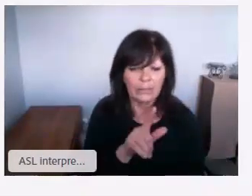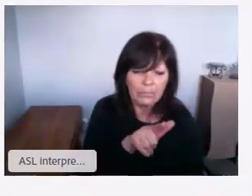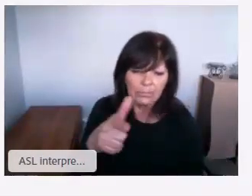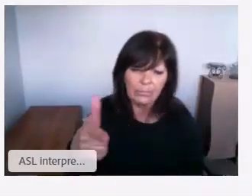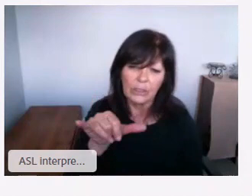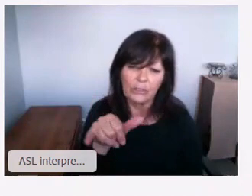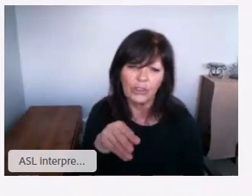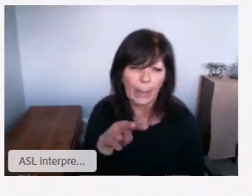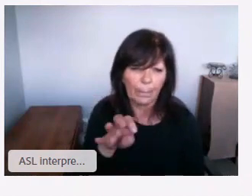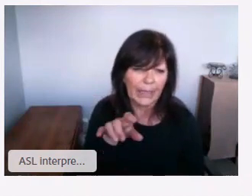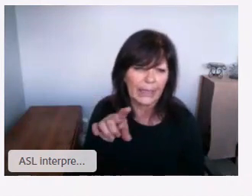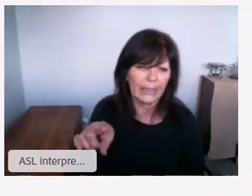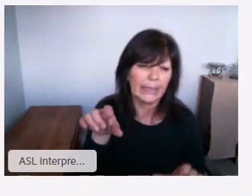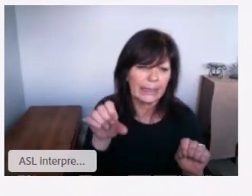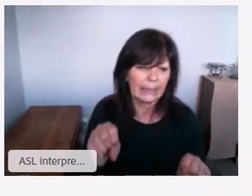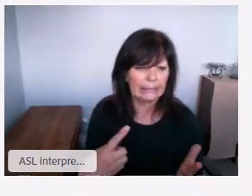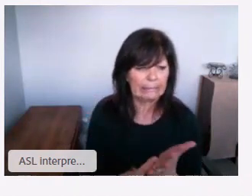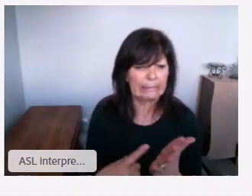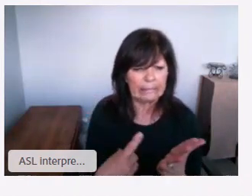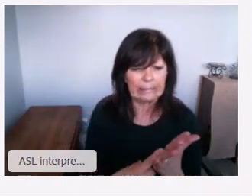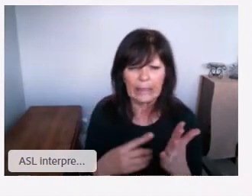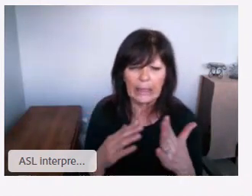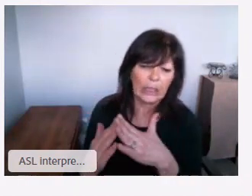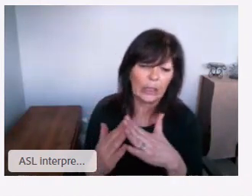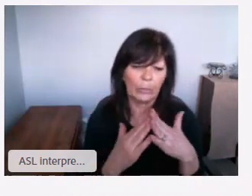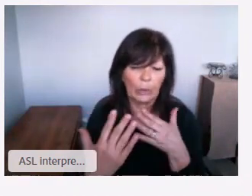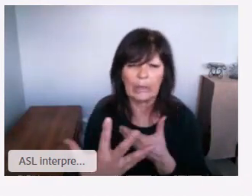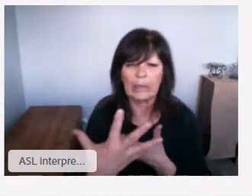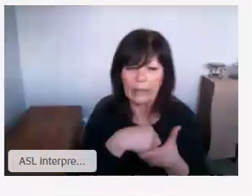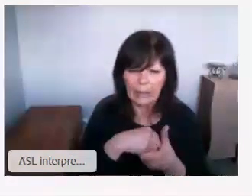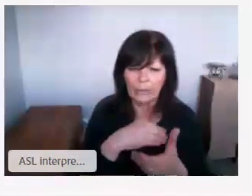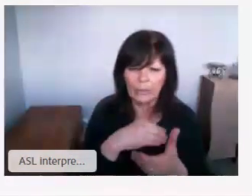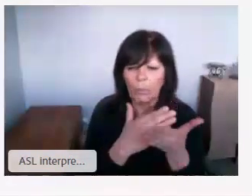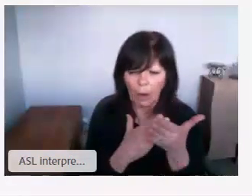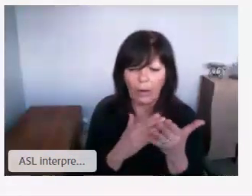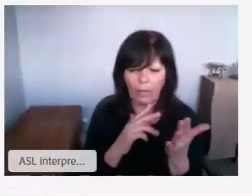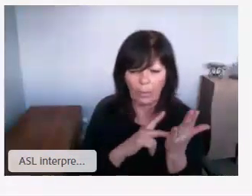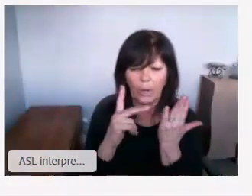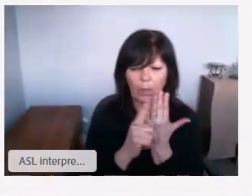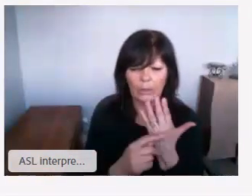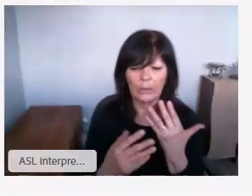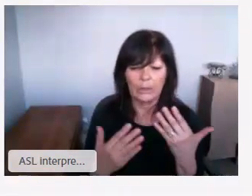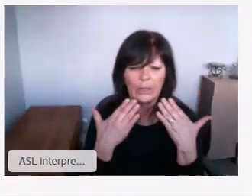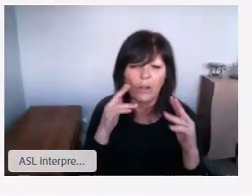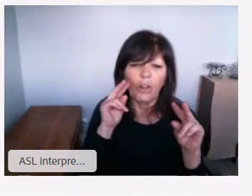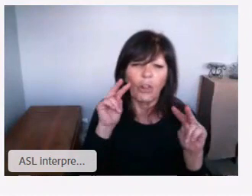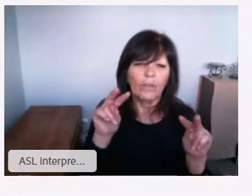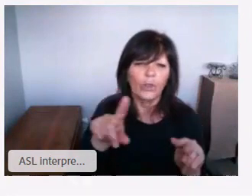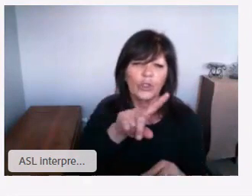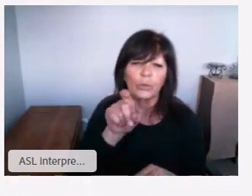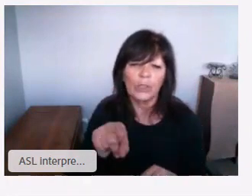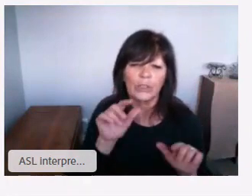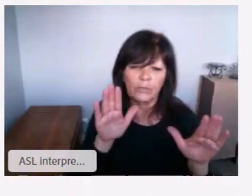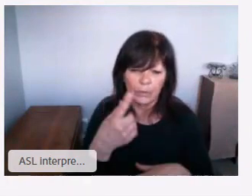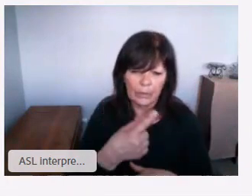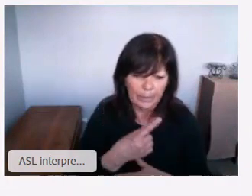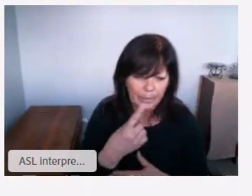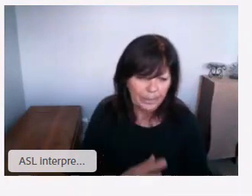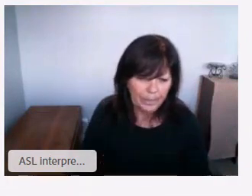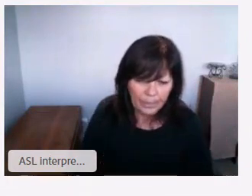Jamie so he can discuss community engagement as part of the project. Thank you, and look forward to your questions and conversation.